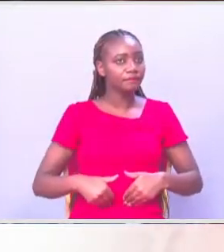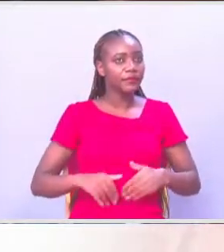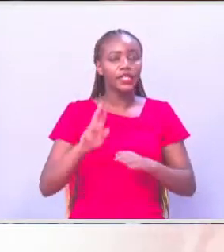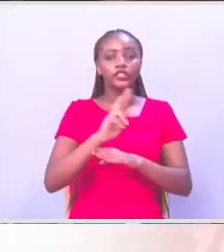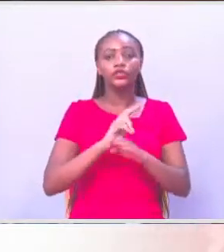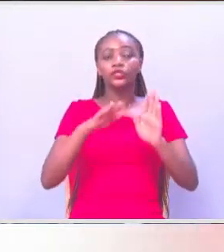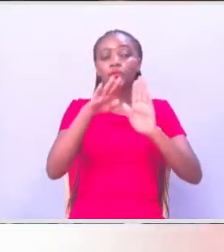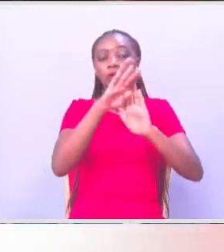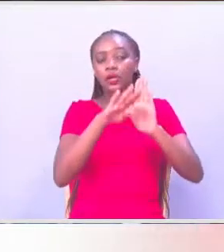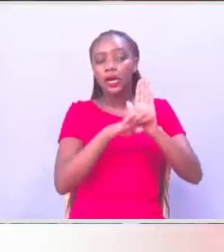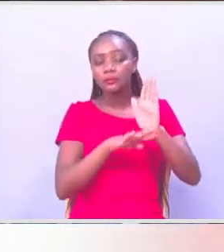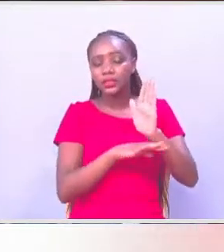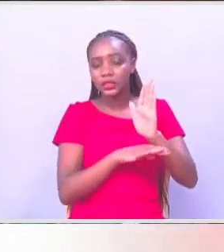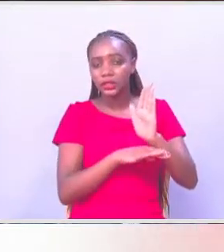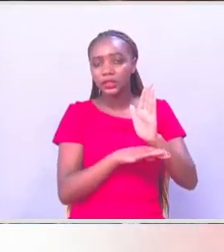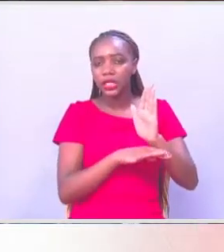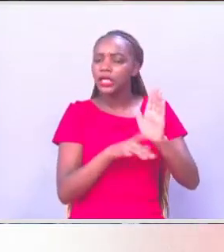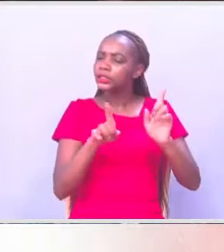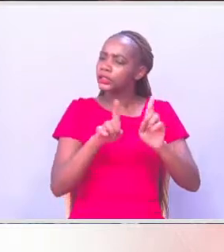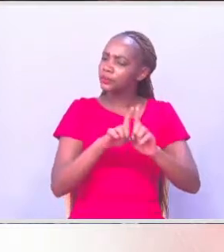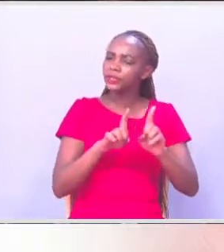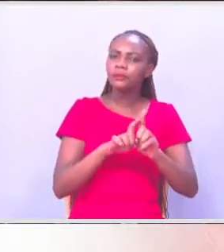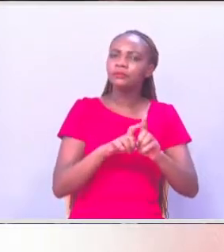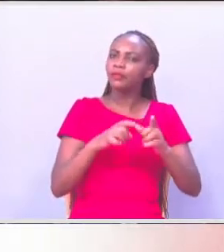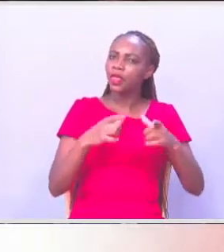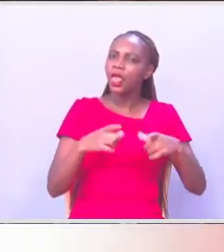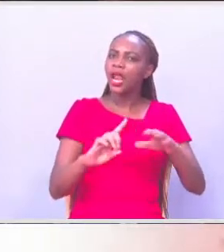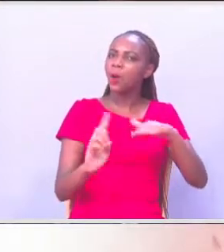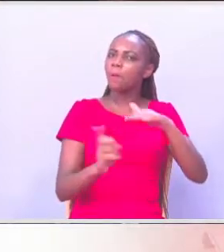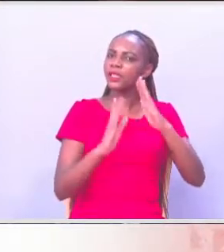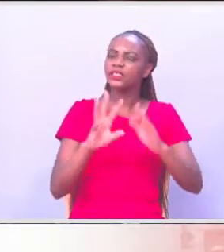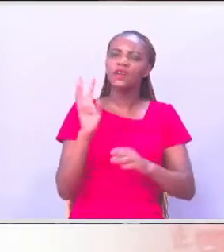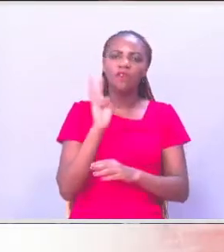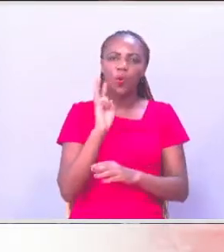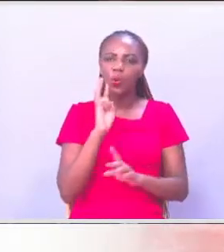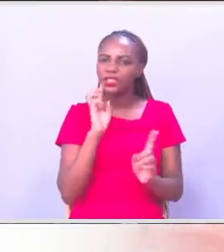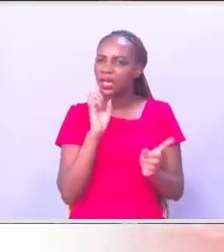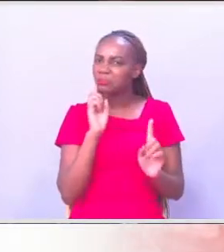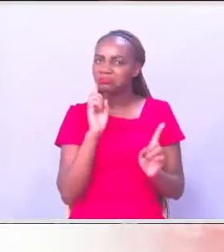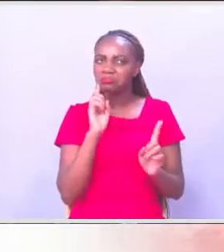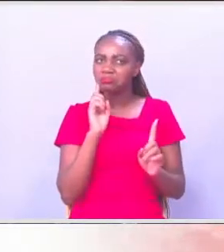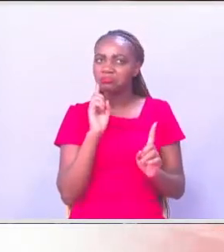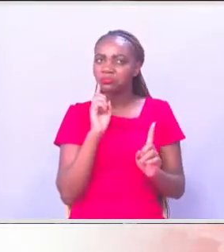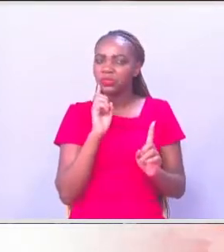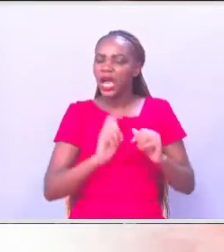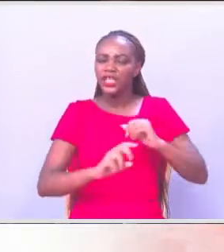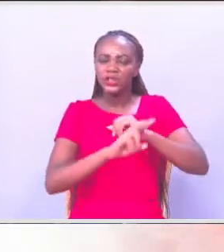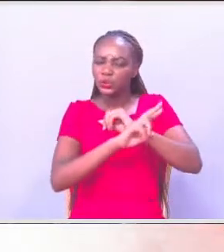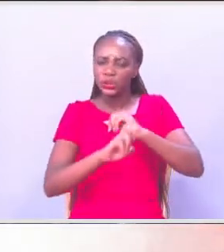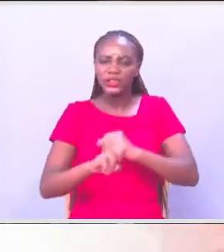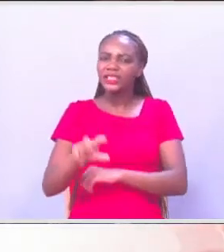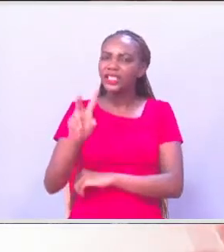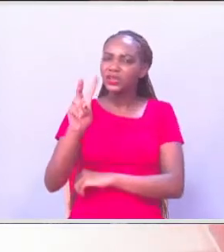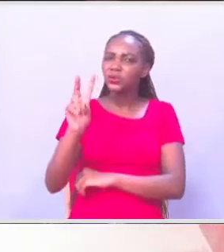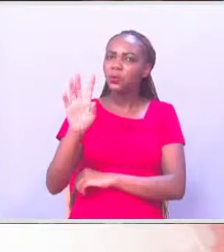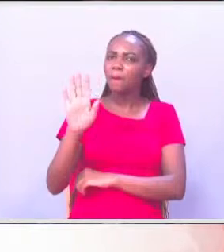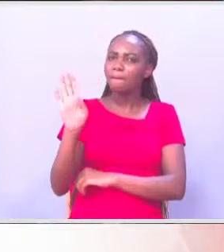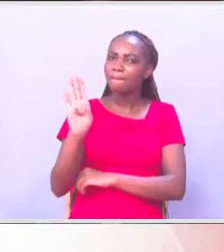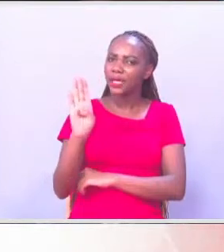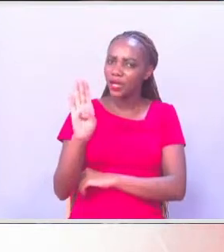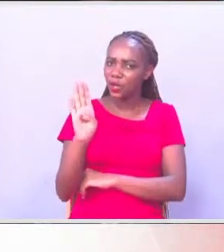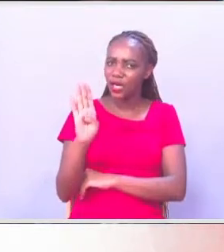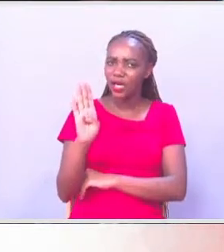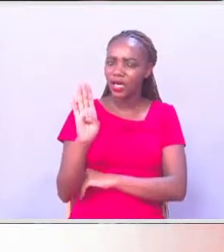falls. Do not allow your minister for water to steal the 2 billion